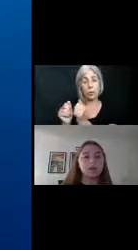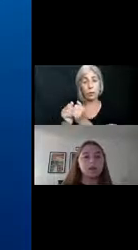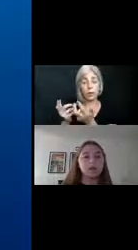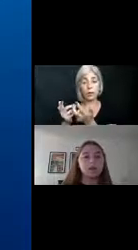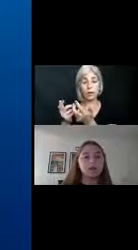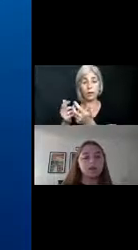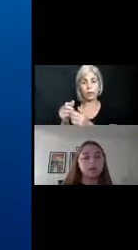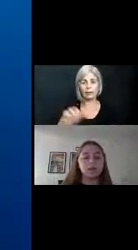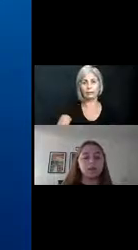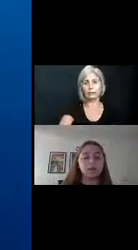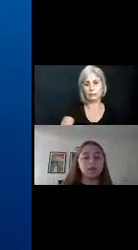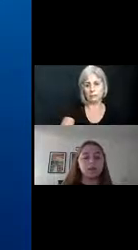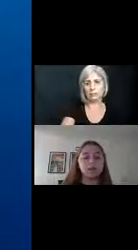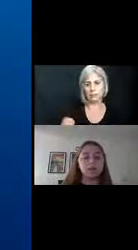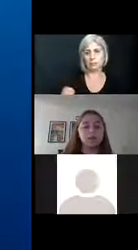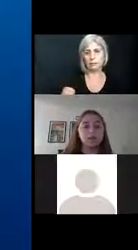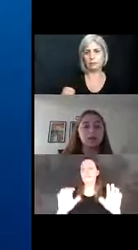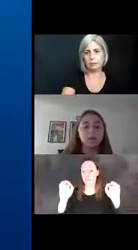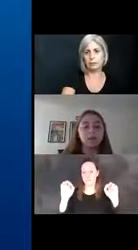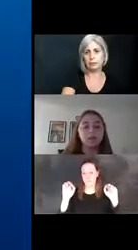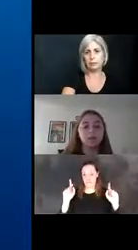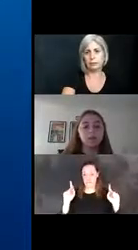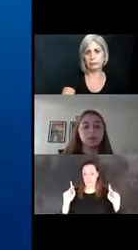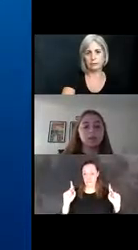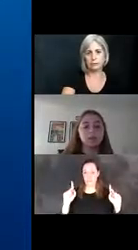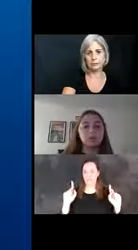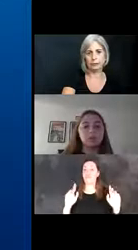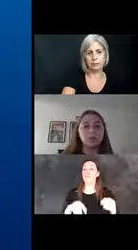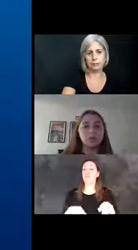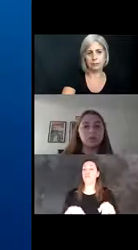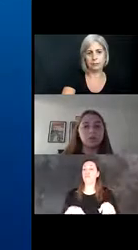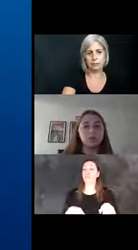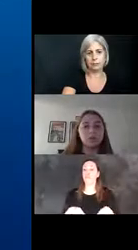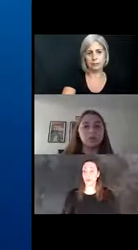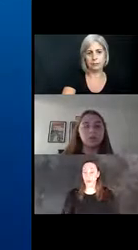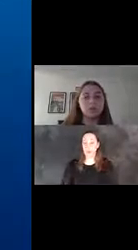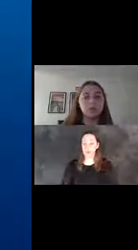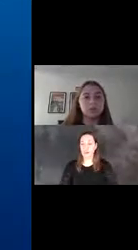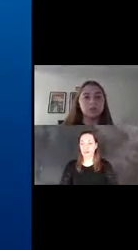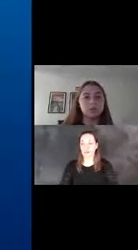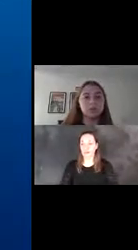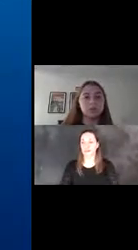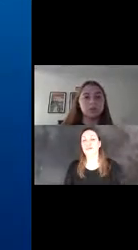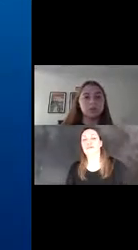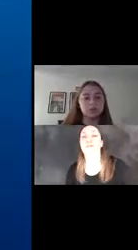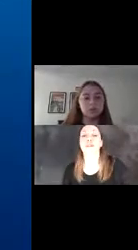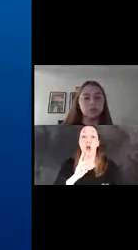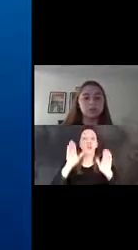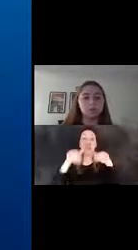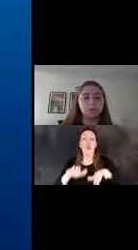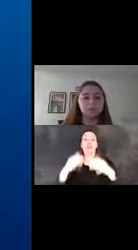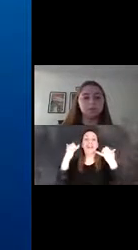it creates more acidic oceans and they're actually 30% more acidic since the industrial